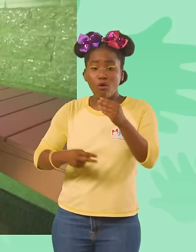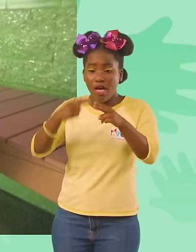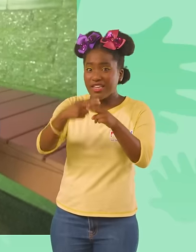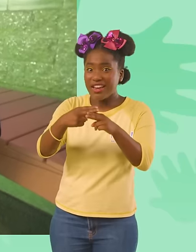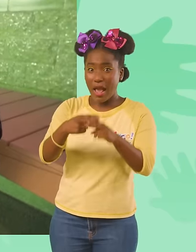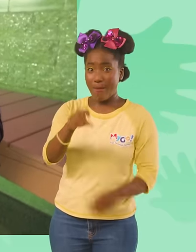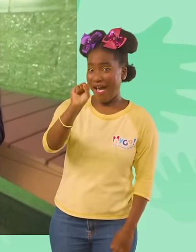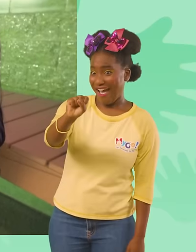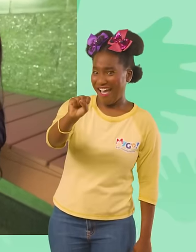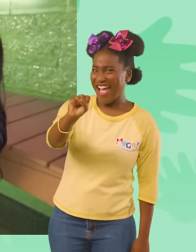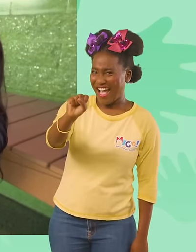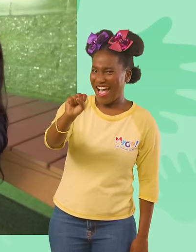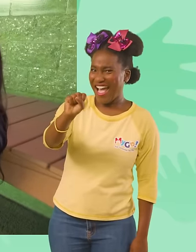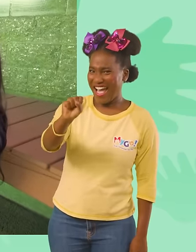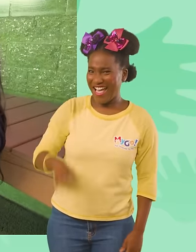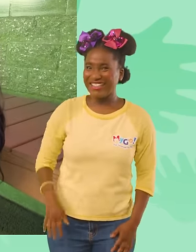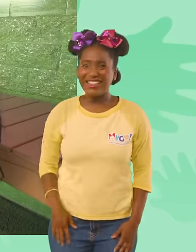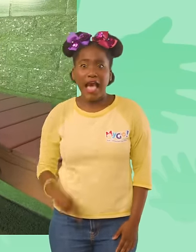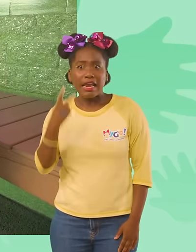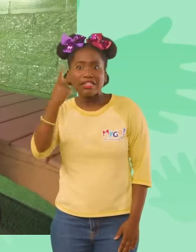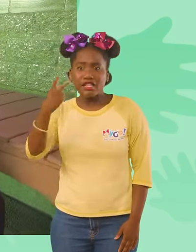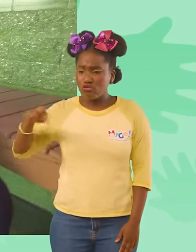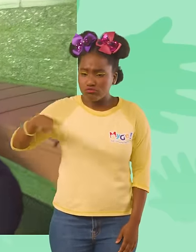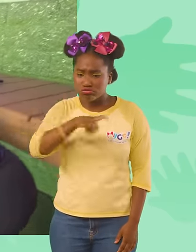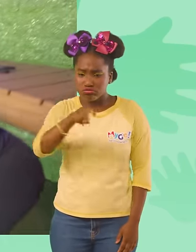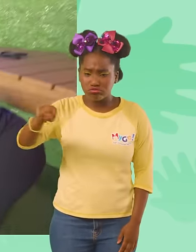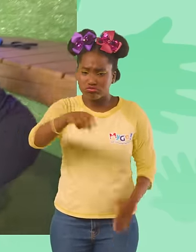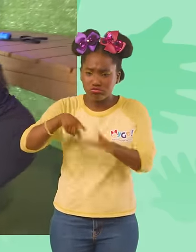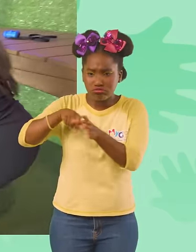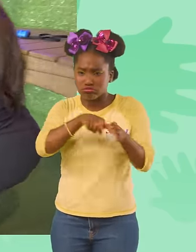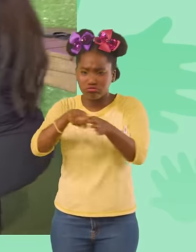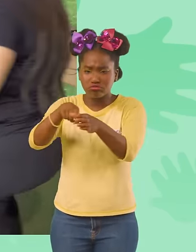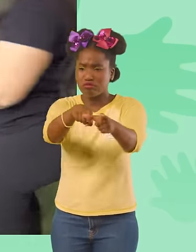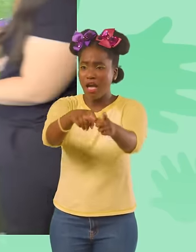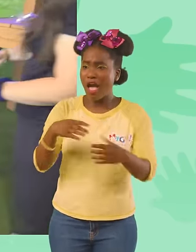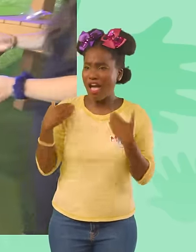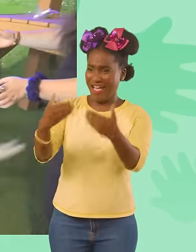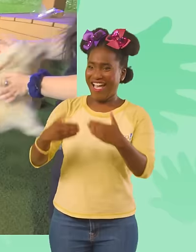letter S. Okay, let's see you run around, Sadie. Okay.